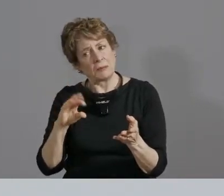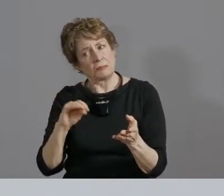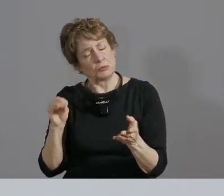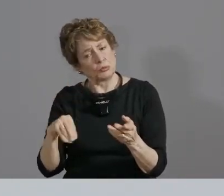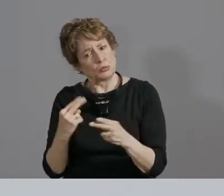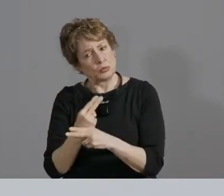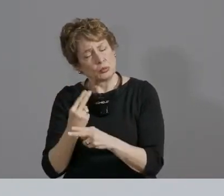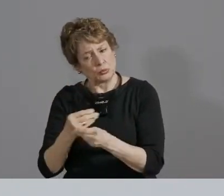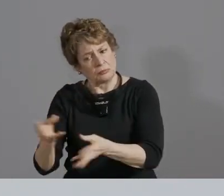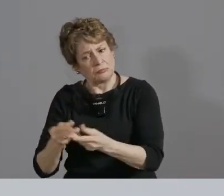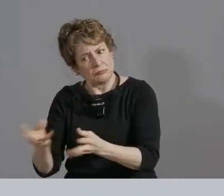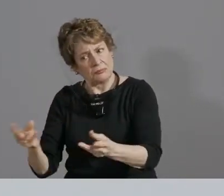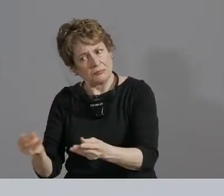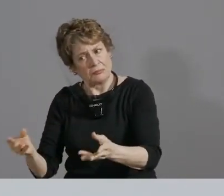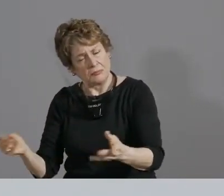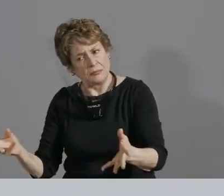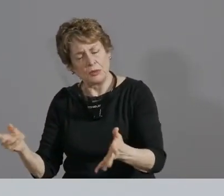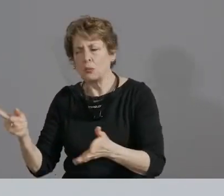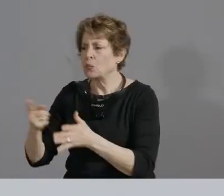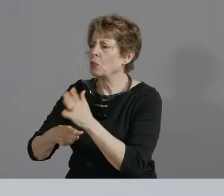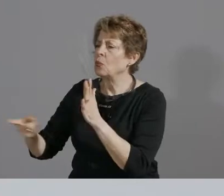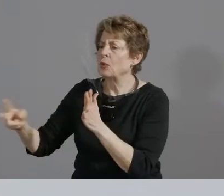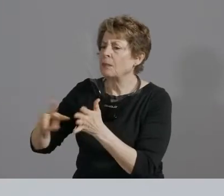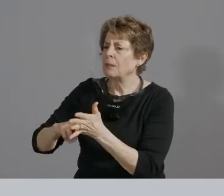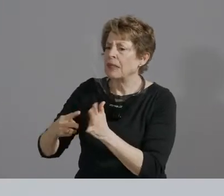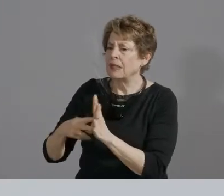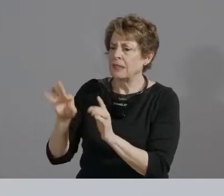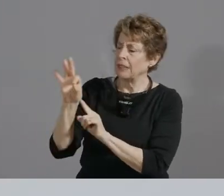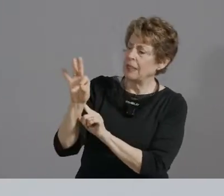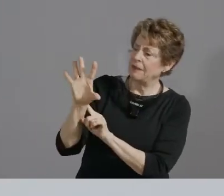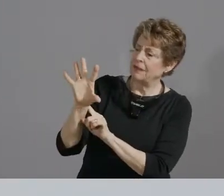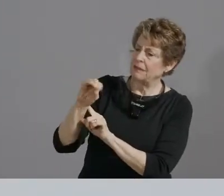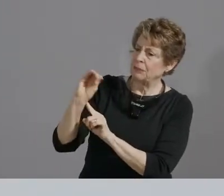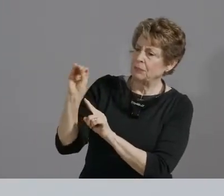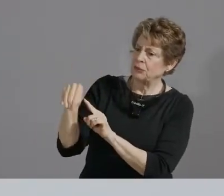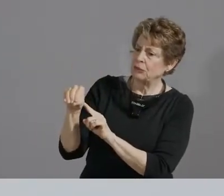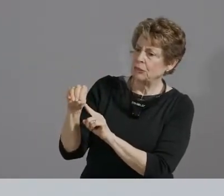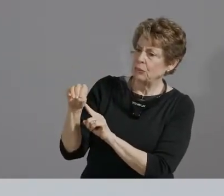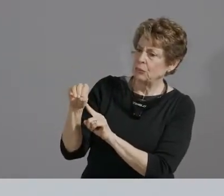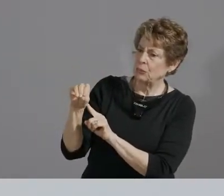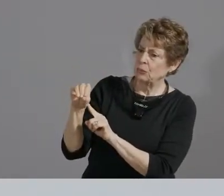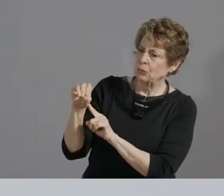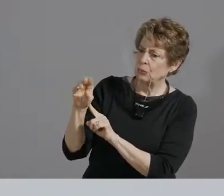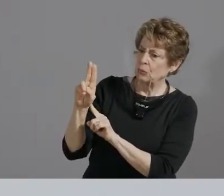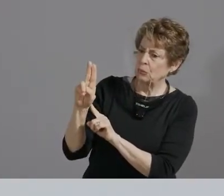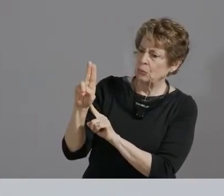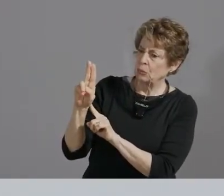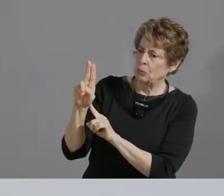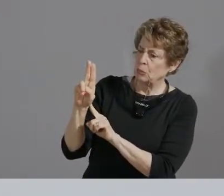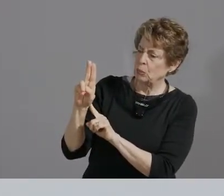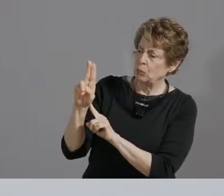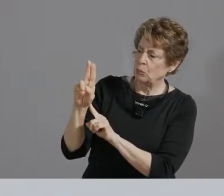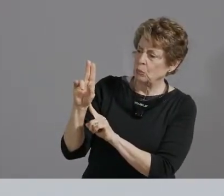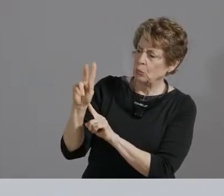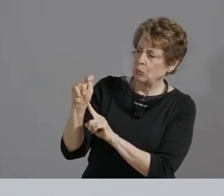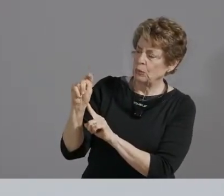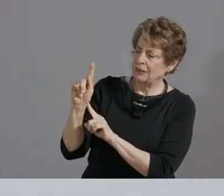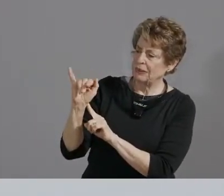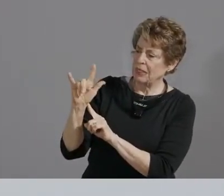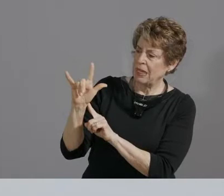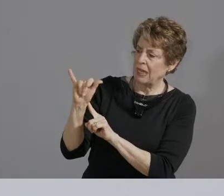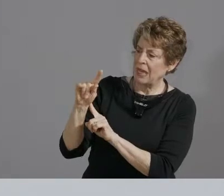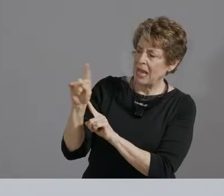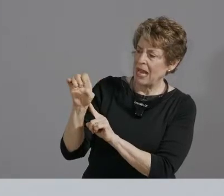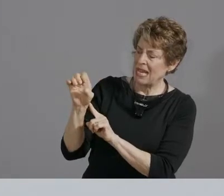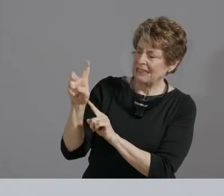that means when they say 95% utilized? Yes. So as you look at the number